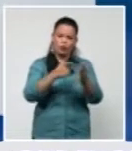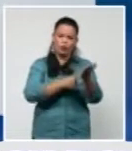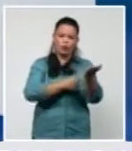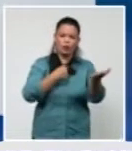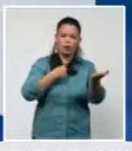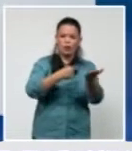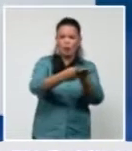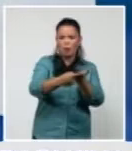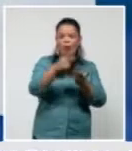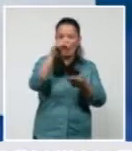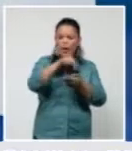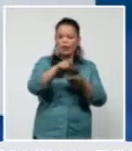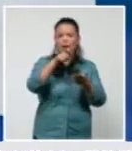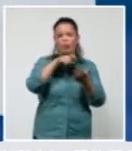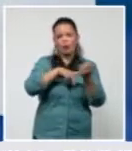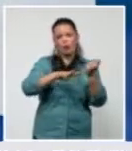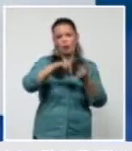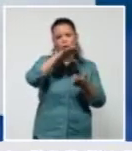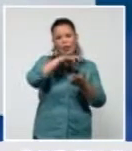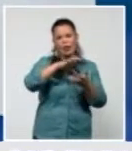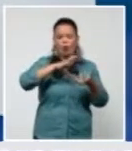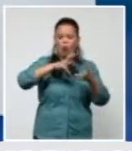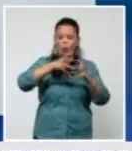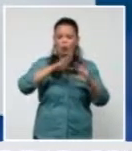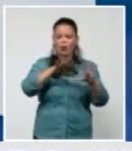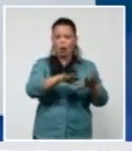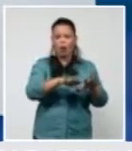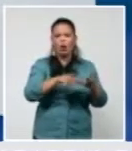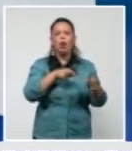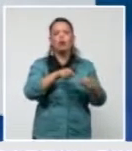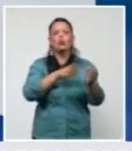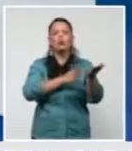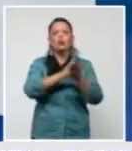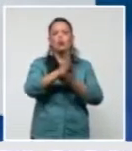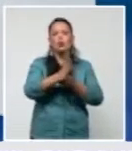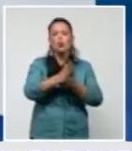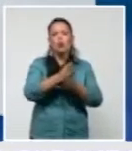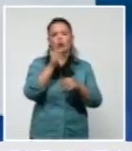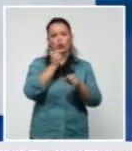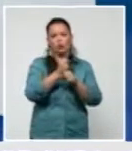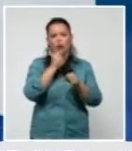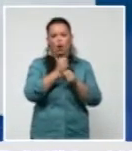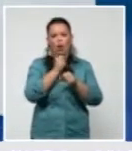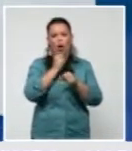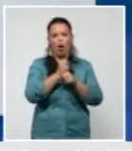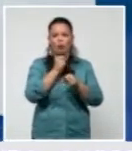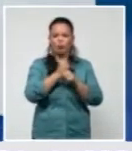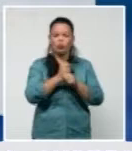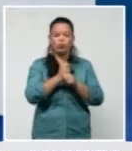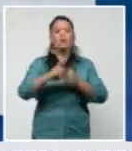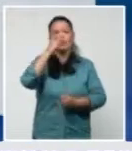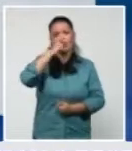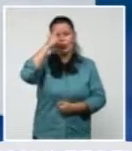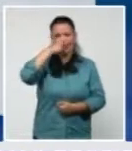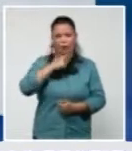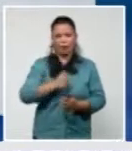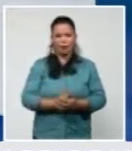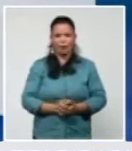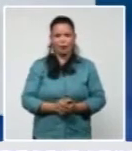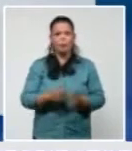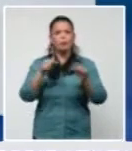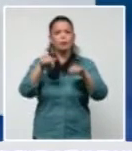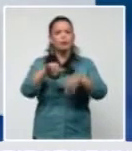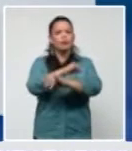all of which are imported. These cases belong to Playa, Plaza, and 10 de Octubre. The